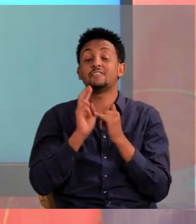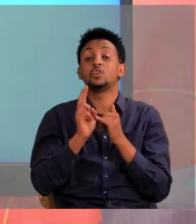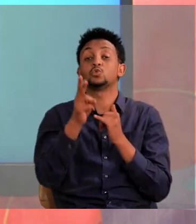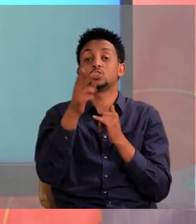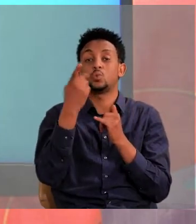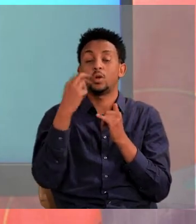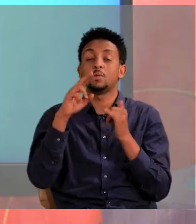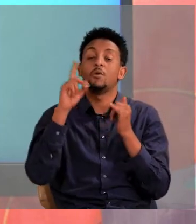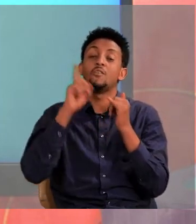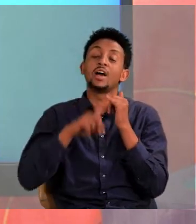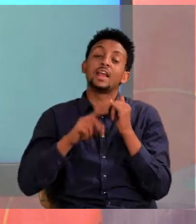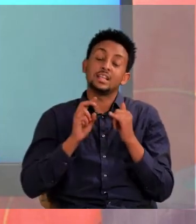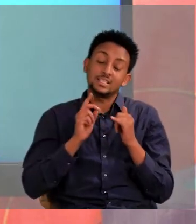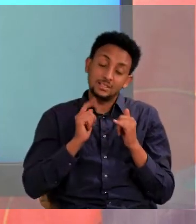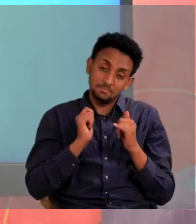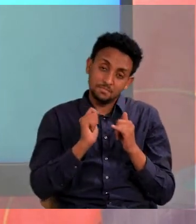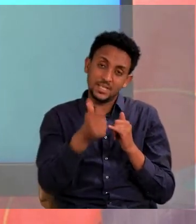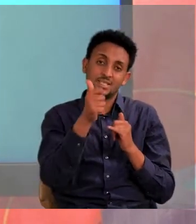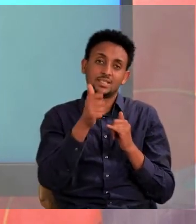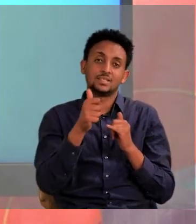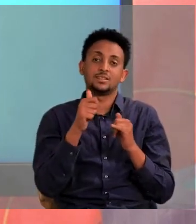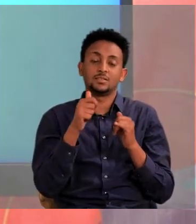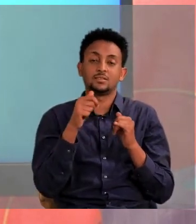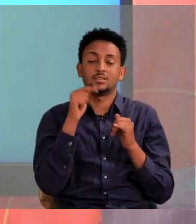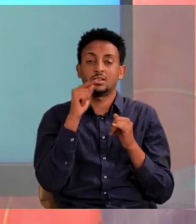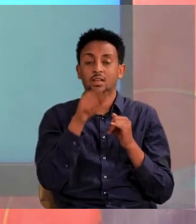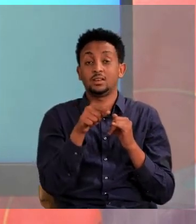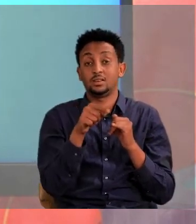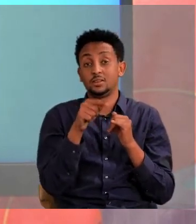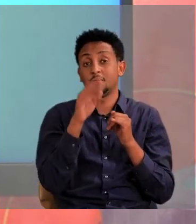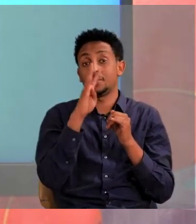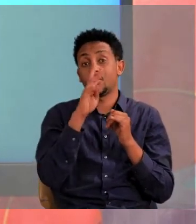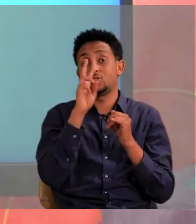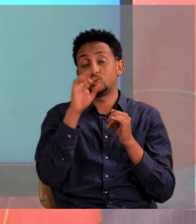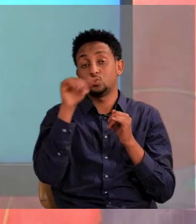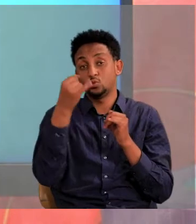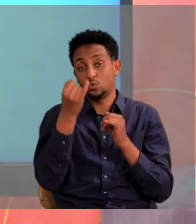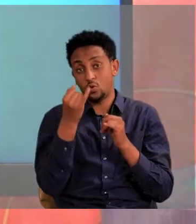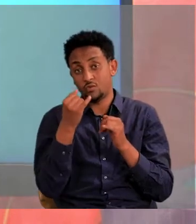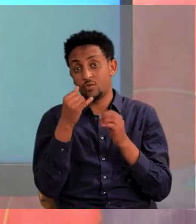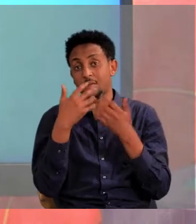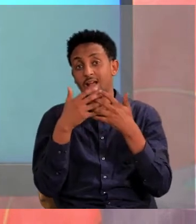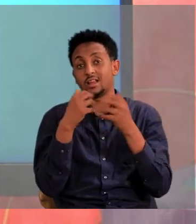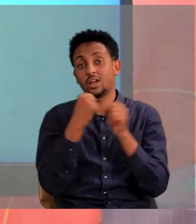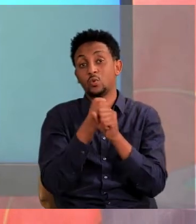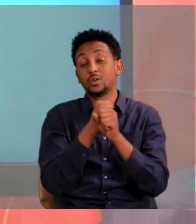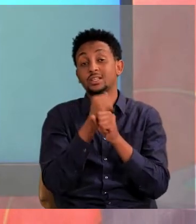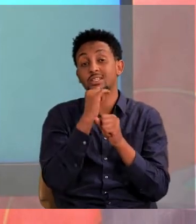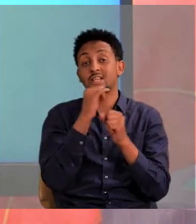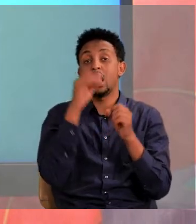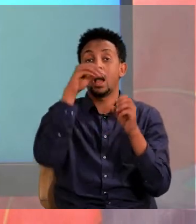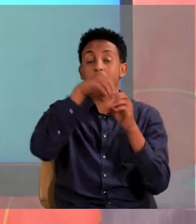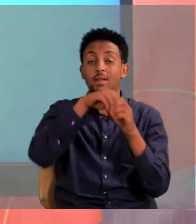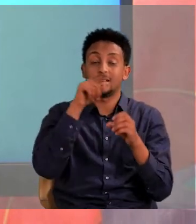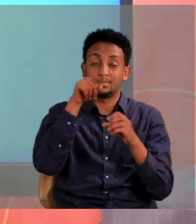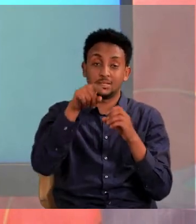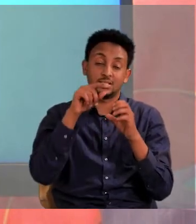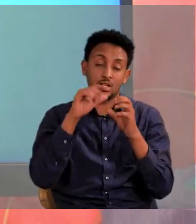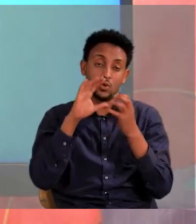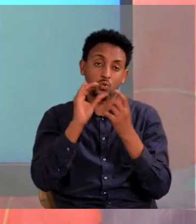or the final speed of the particle, as there are 42 joule of mechanical work is applied on that